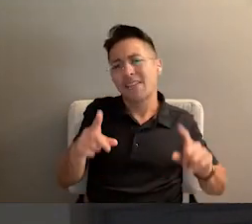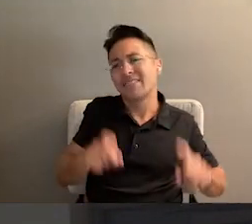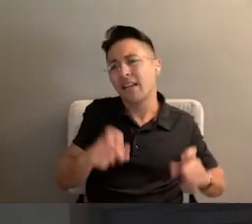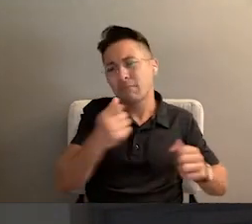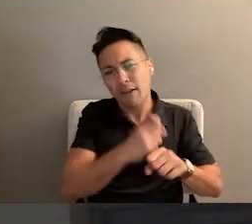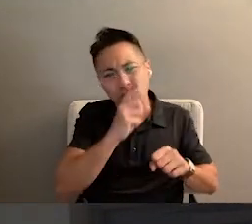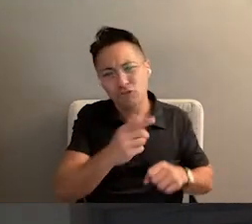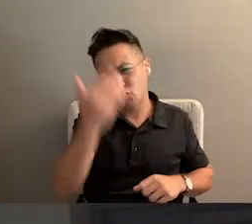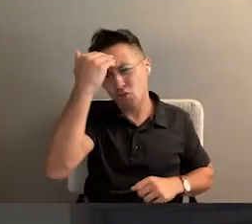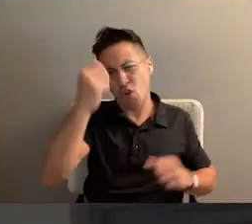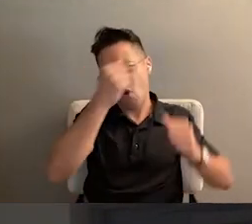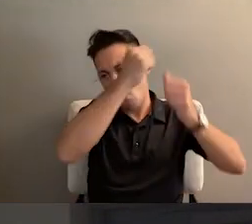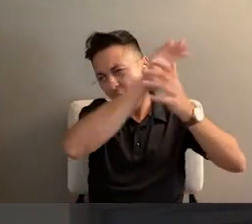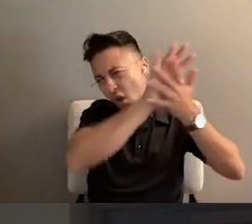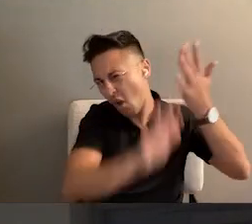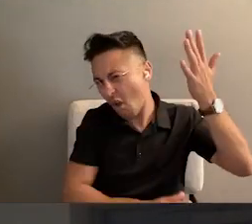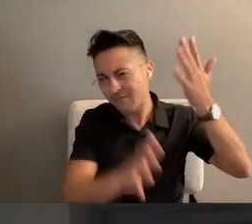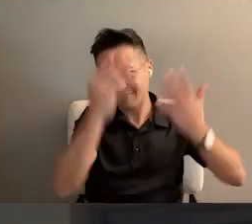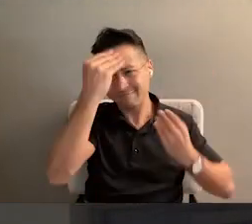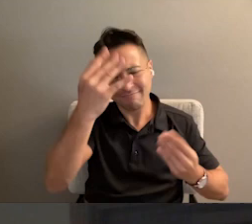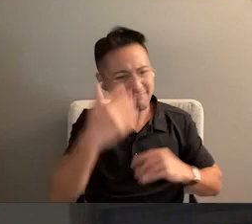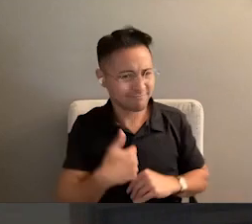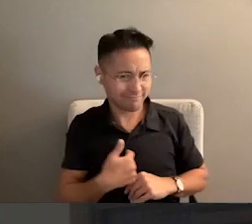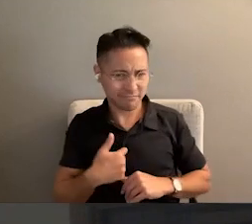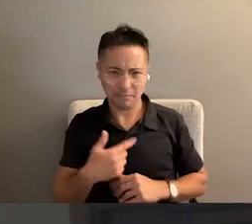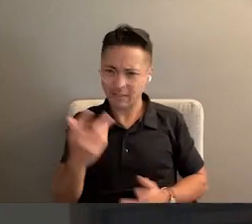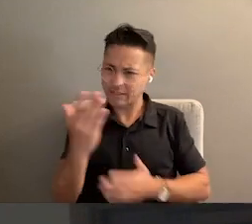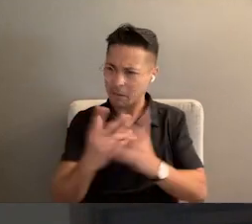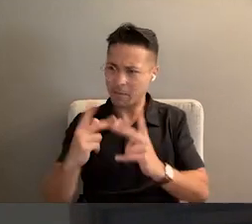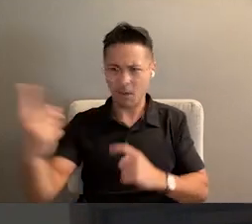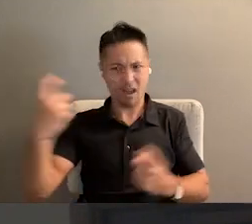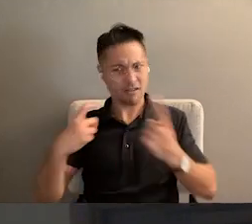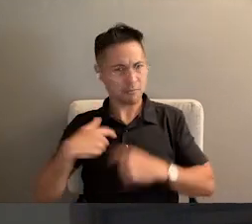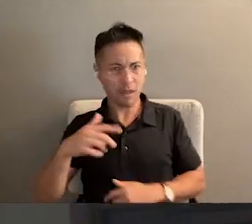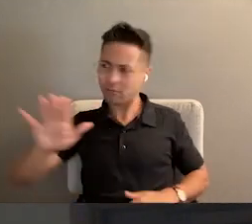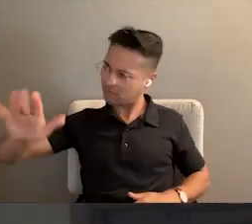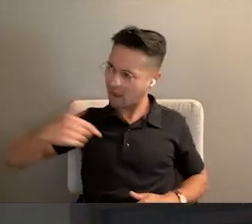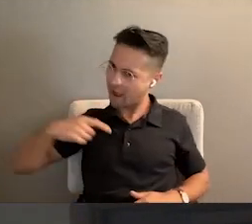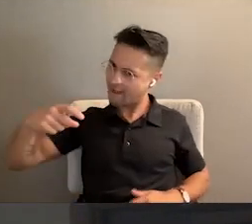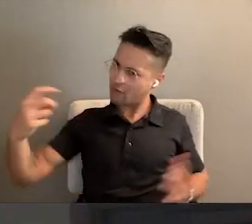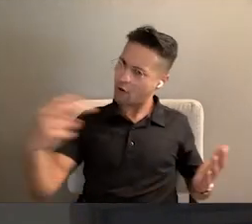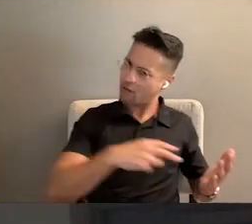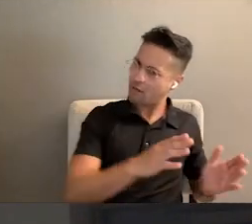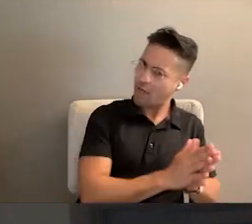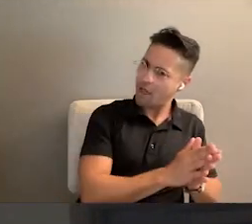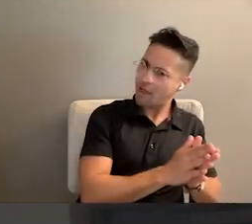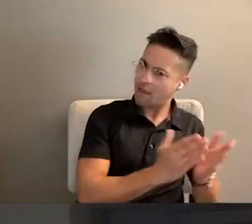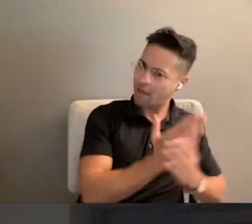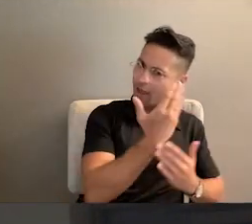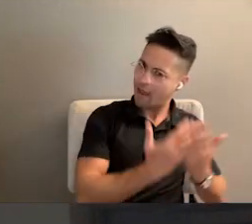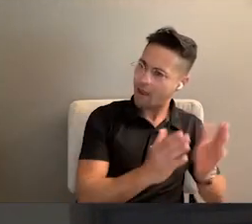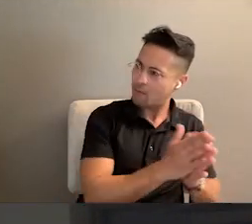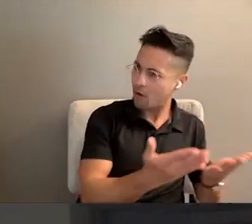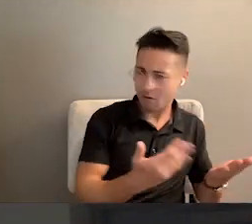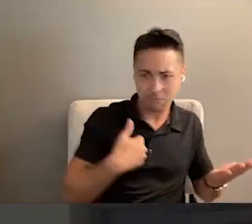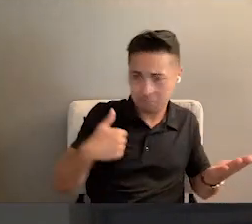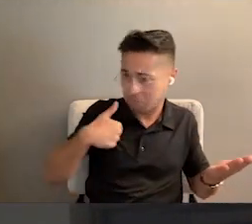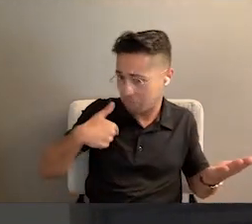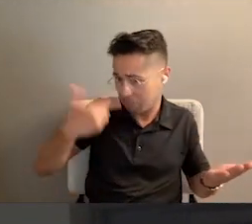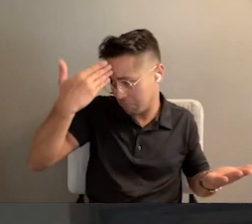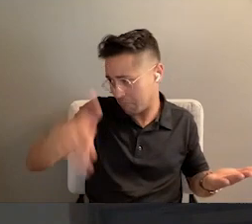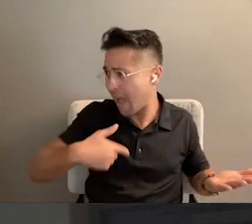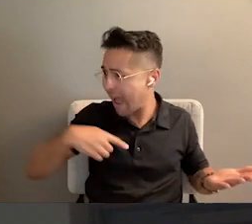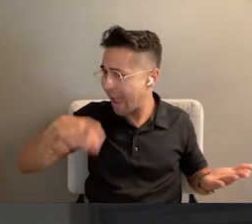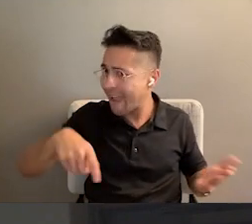the answers you need. We don't want to test and make sure you know all the information. I don't know all the information, right? I just got a question and said I have to go back and look at the